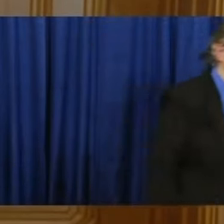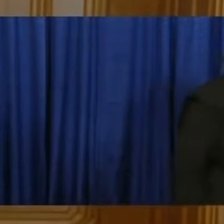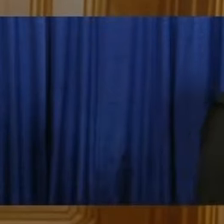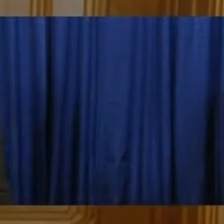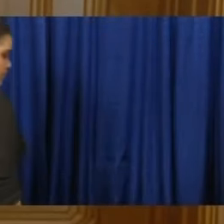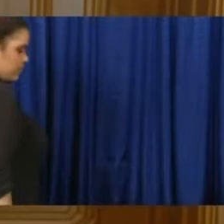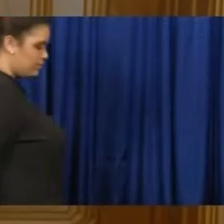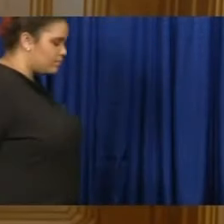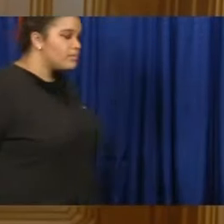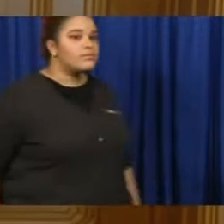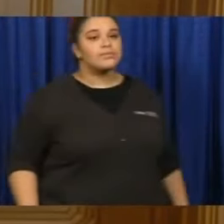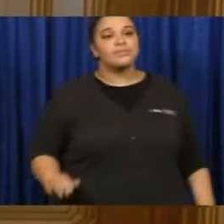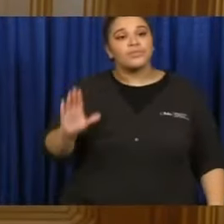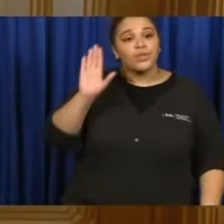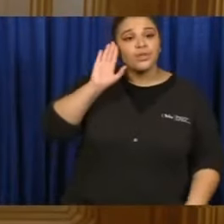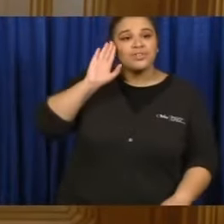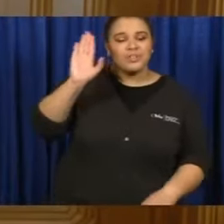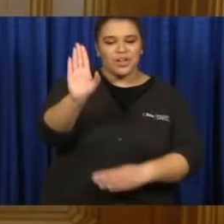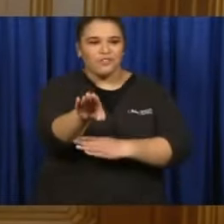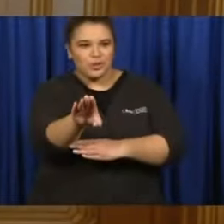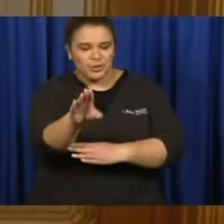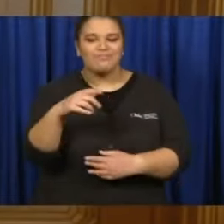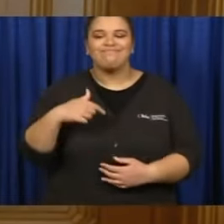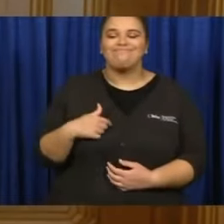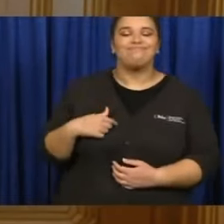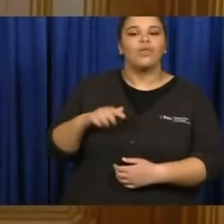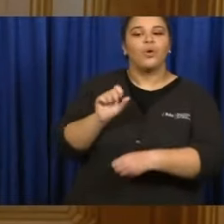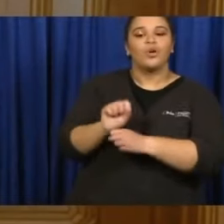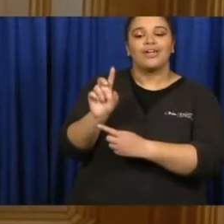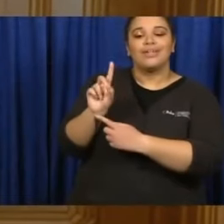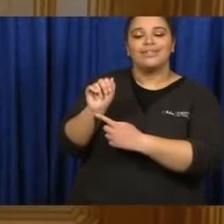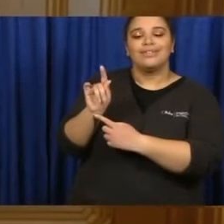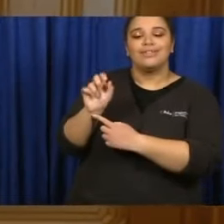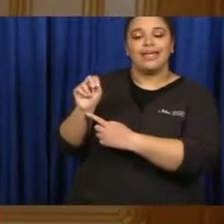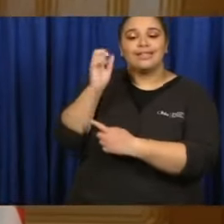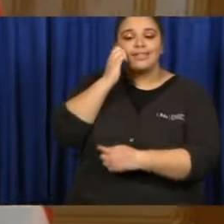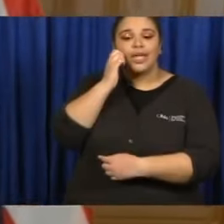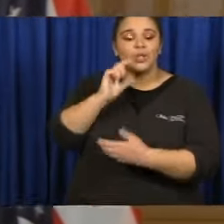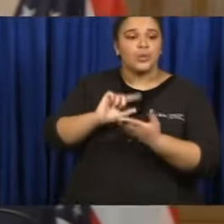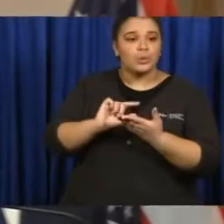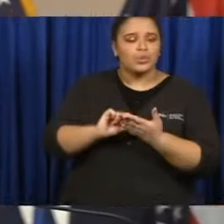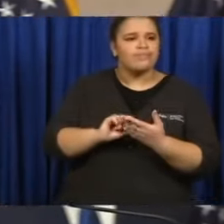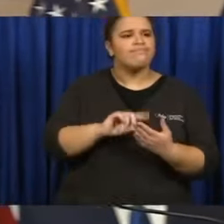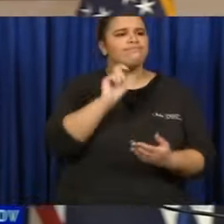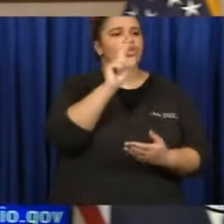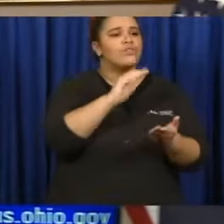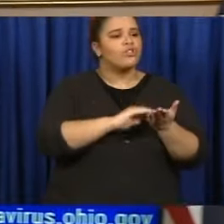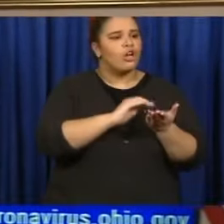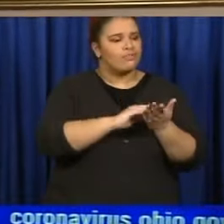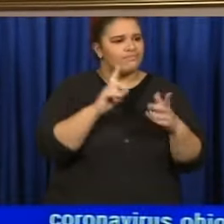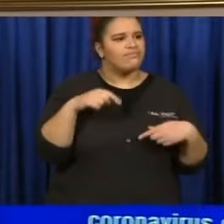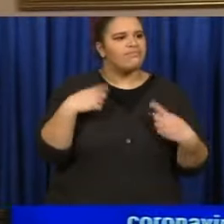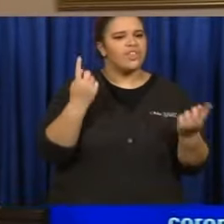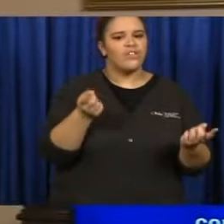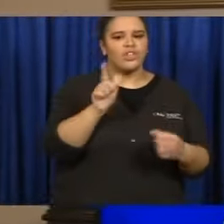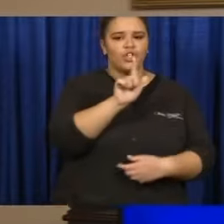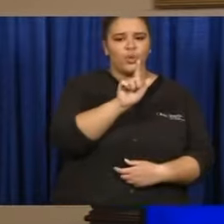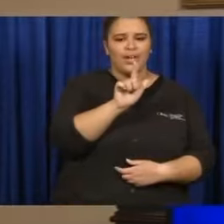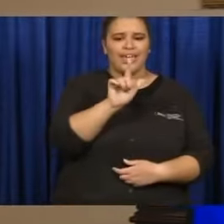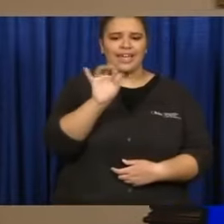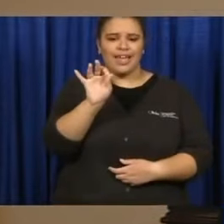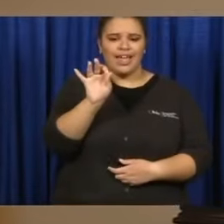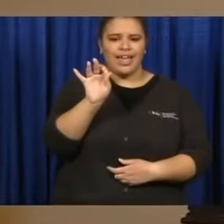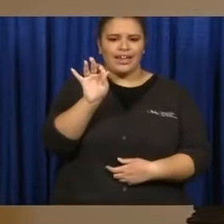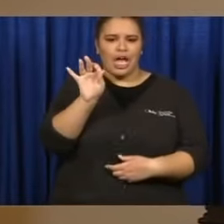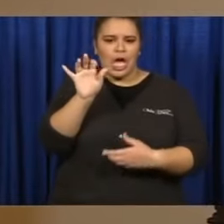Good afternoon. It's Laura Bischoff of Dayton Daily News. My question is for Dr. Acton. Of the 2,900 cases that we have, do we have an estimate